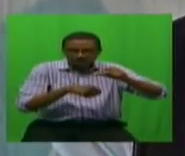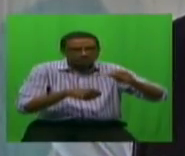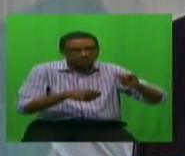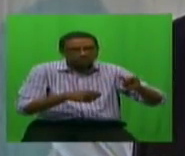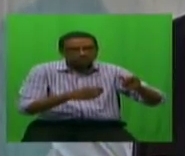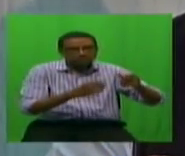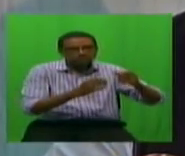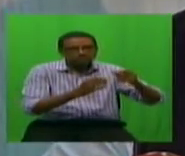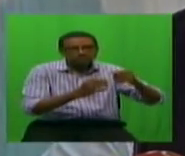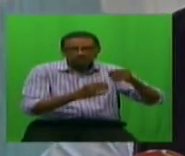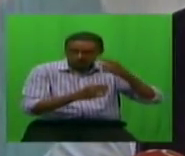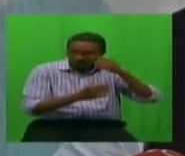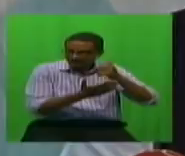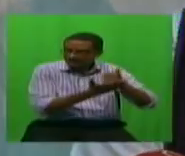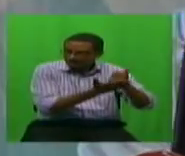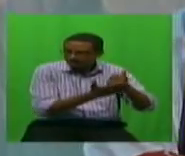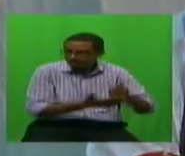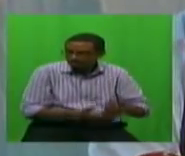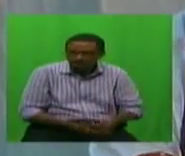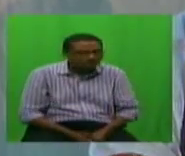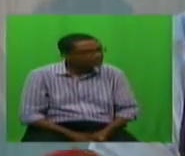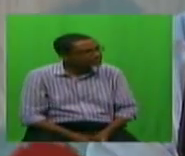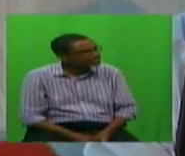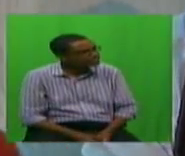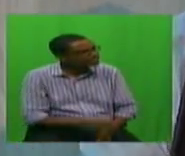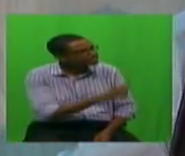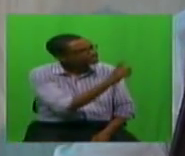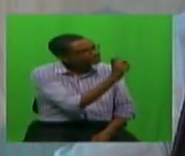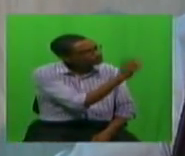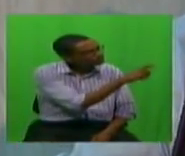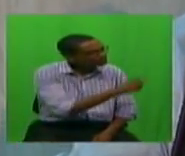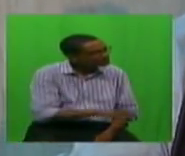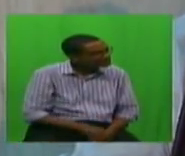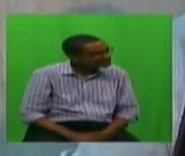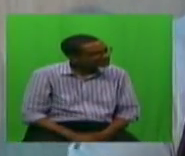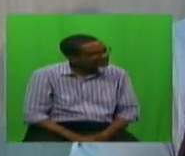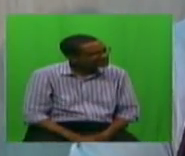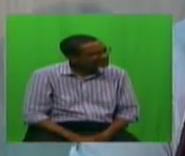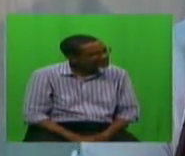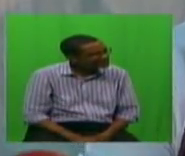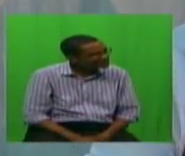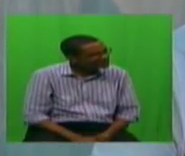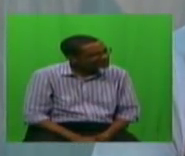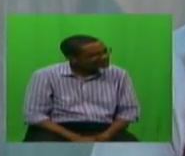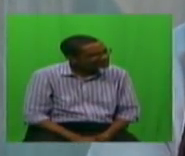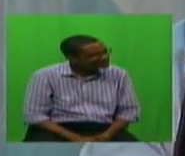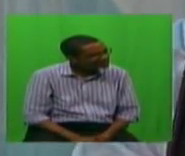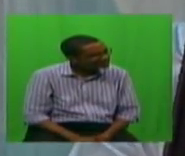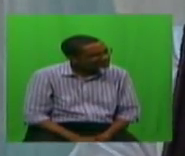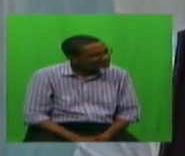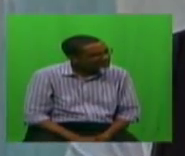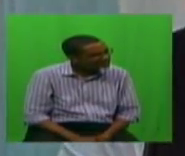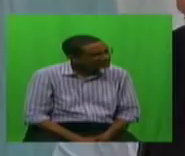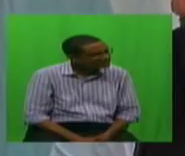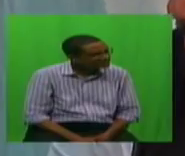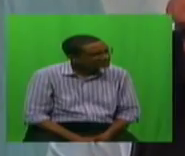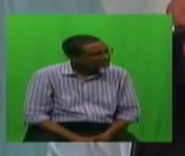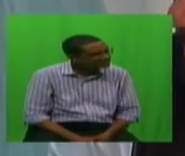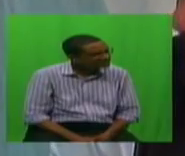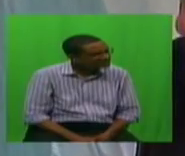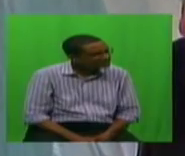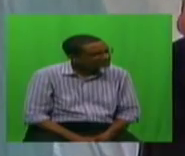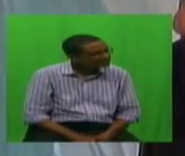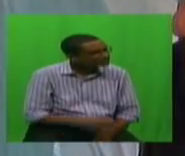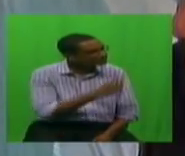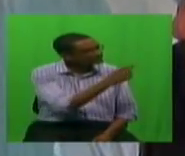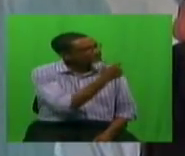Minister Rambarat, Leo Soares from the Express. You would have mentioned various farming areas which were affected, and you